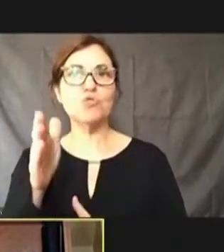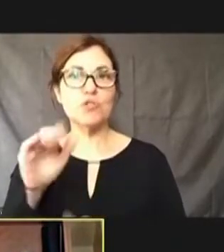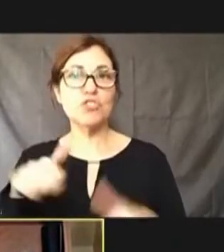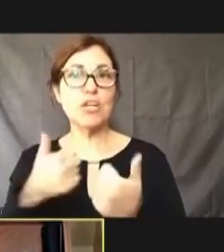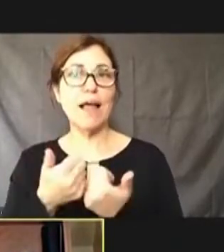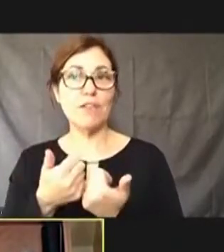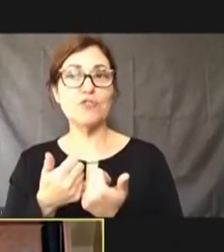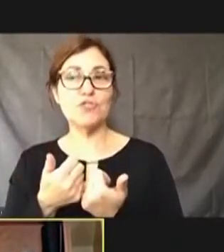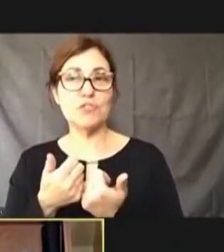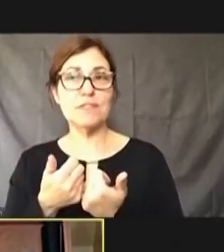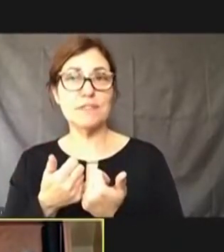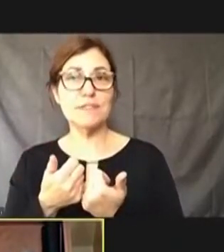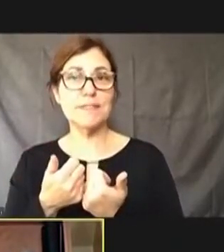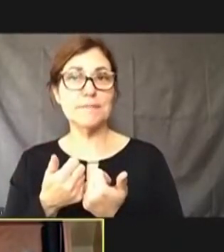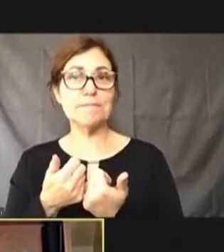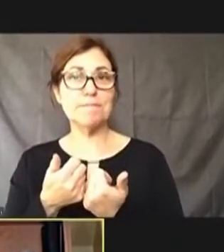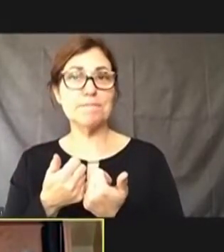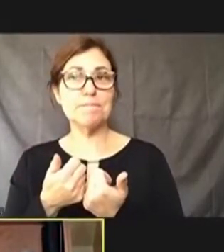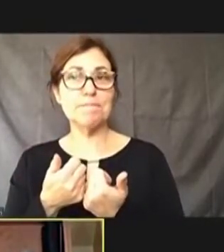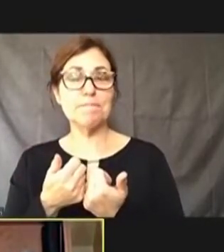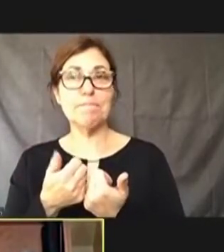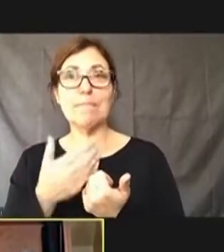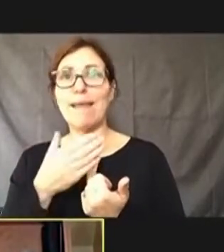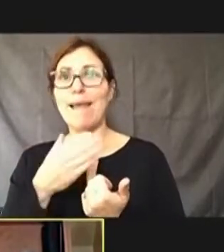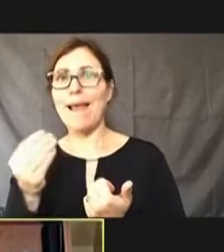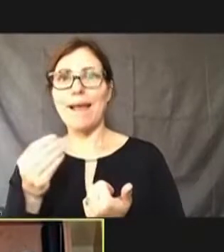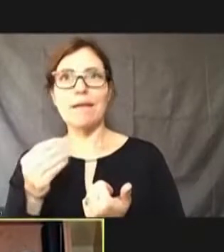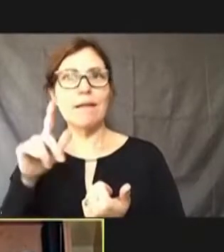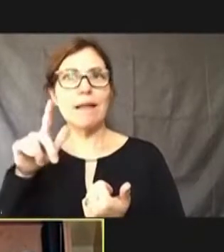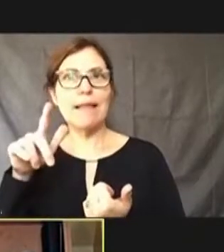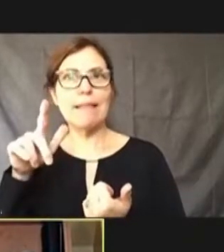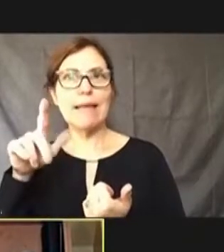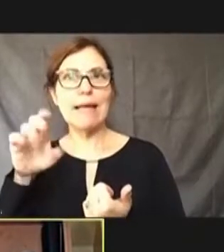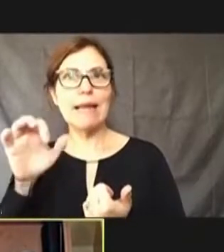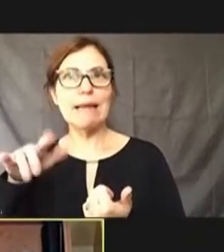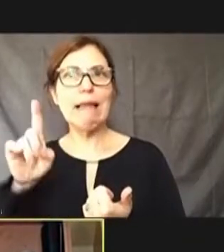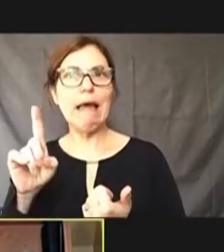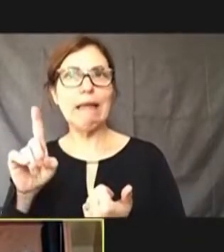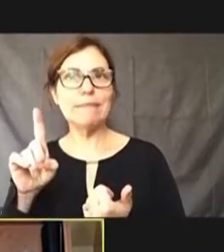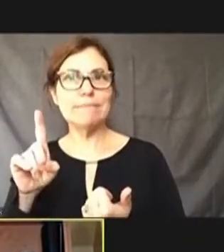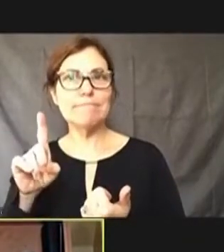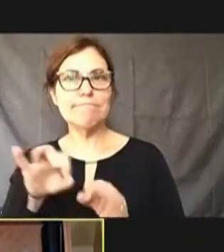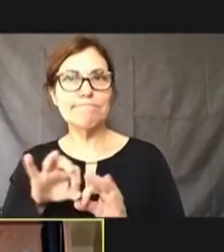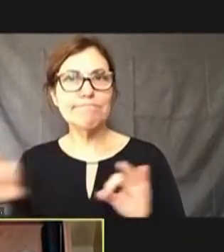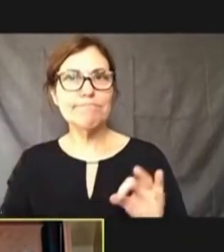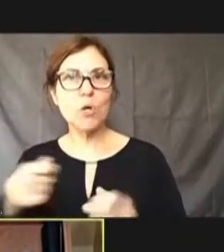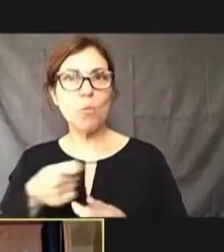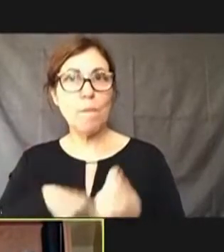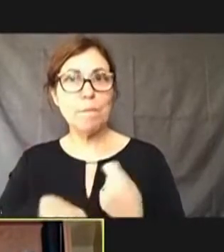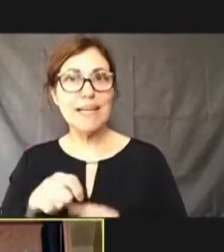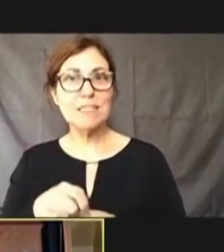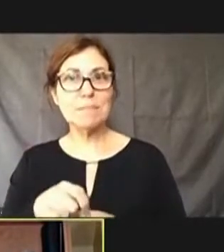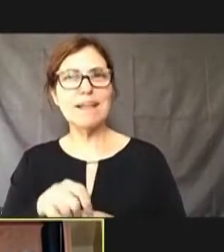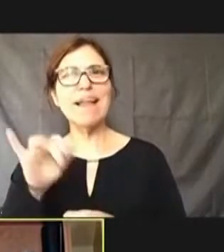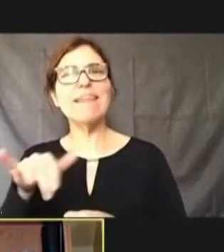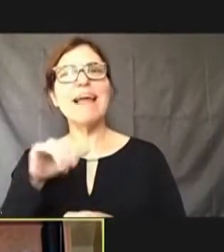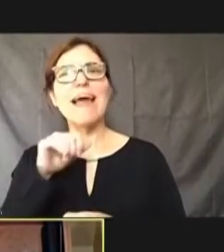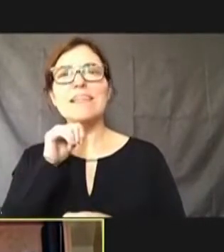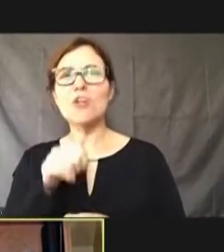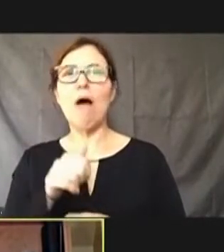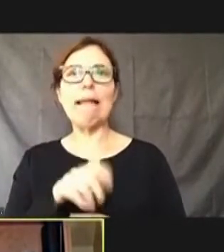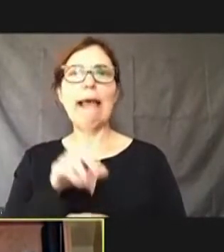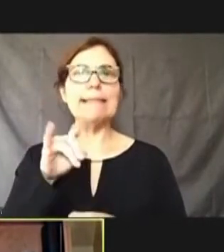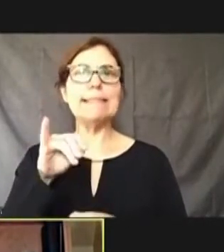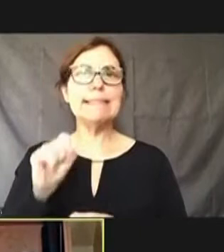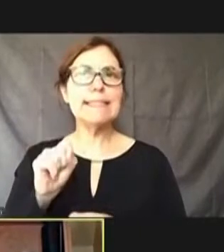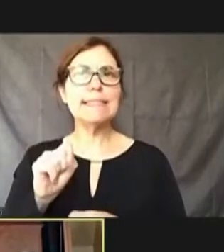and things like lead line replacements aren't necessarily disinvestment, but sort of challenges that have